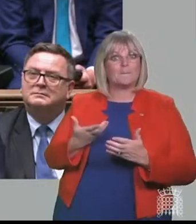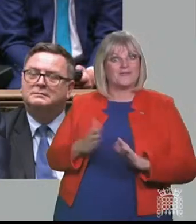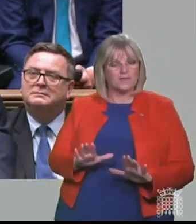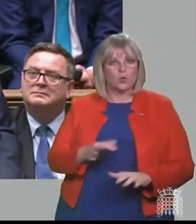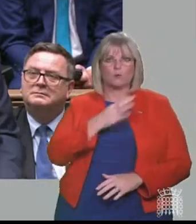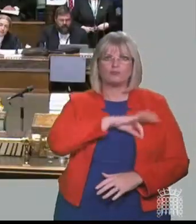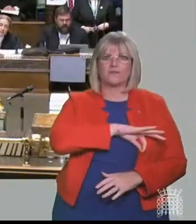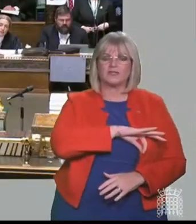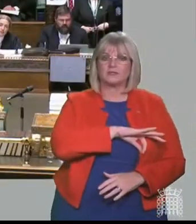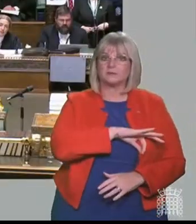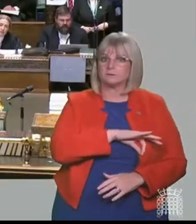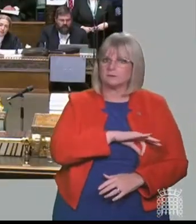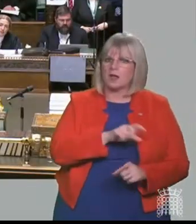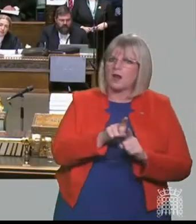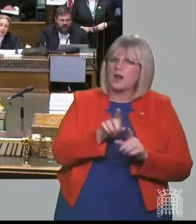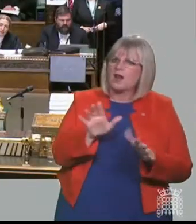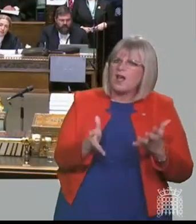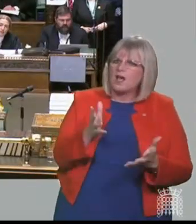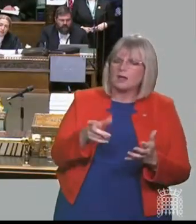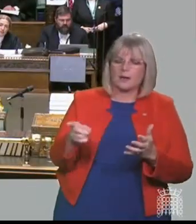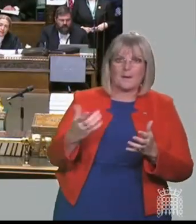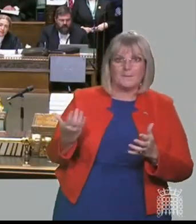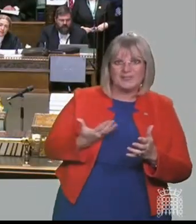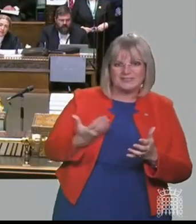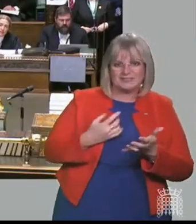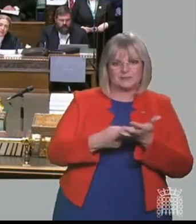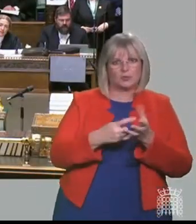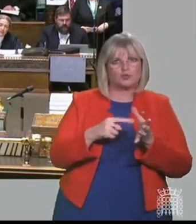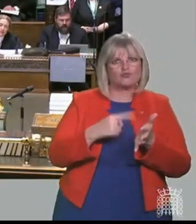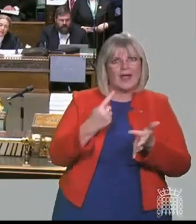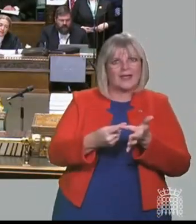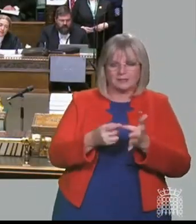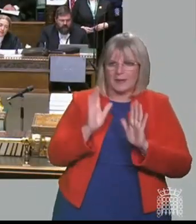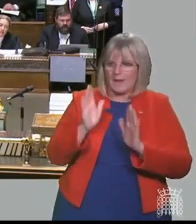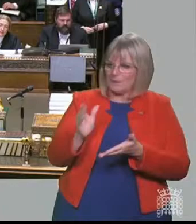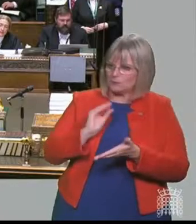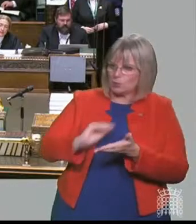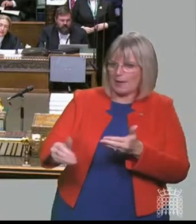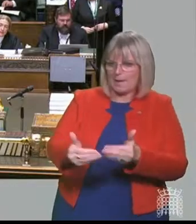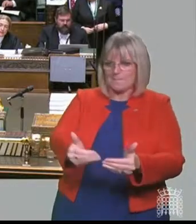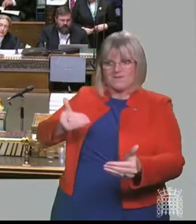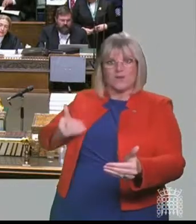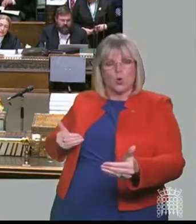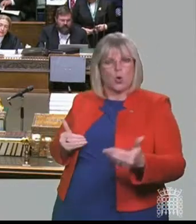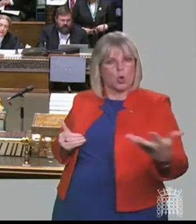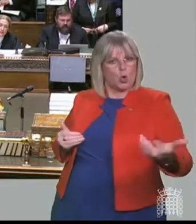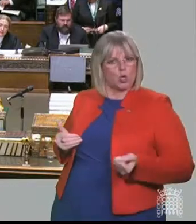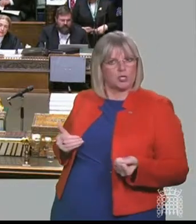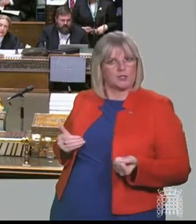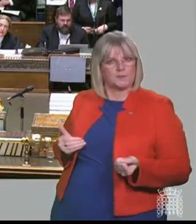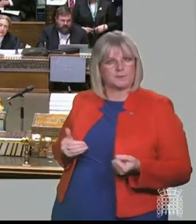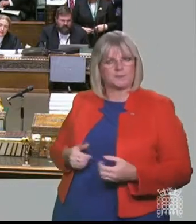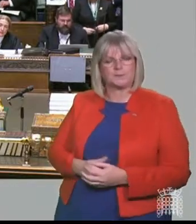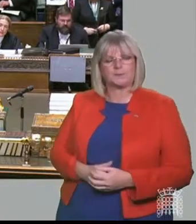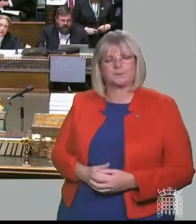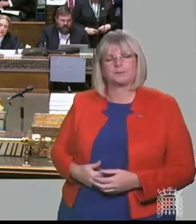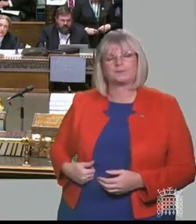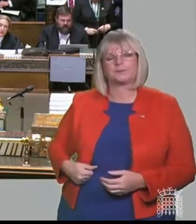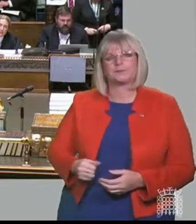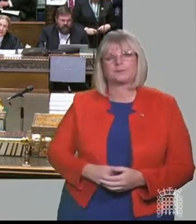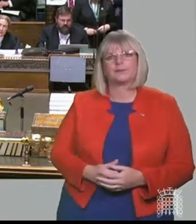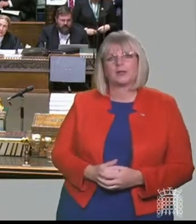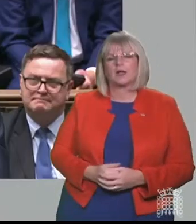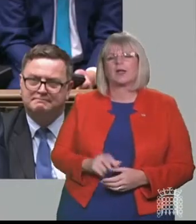rates. Now, the government has already taken a third of properties out of rates completely through small business